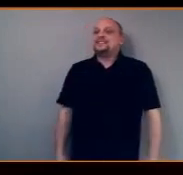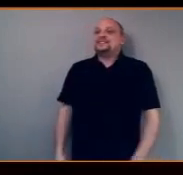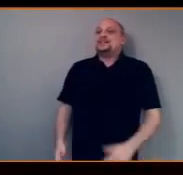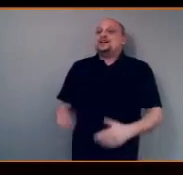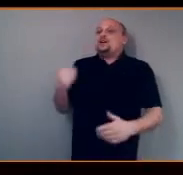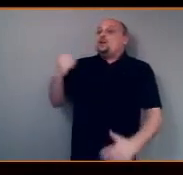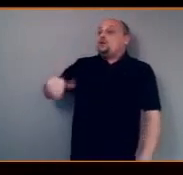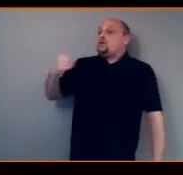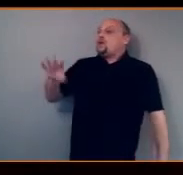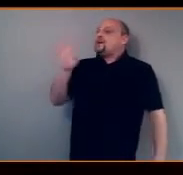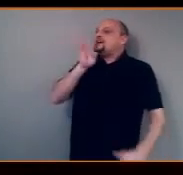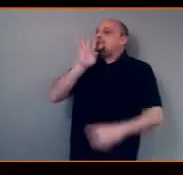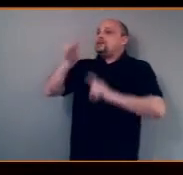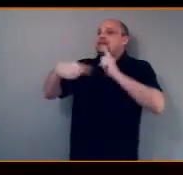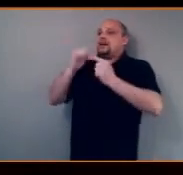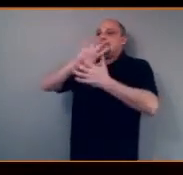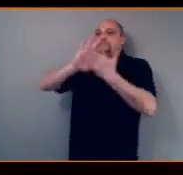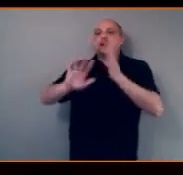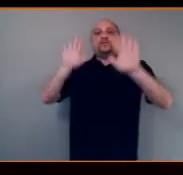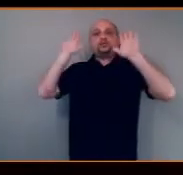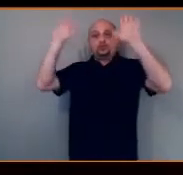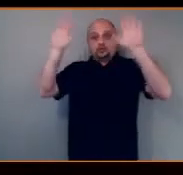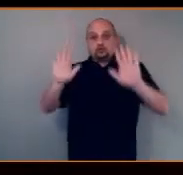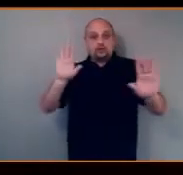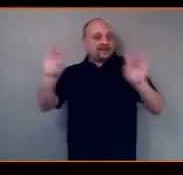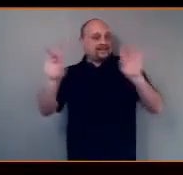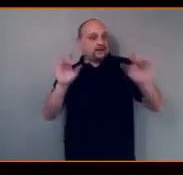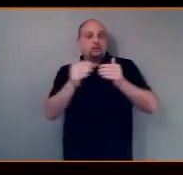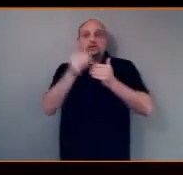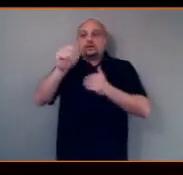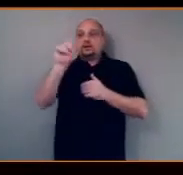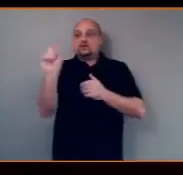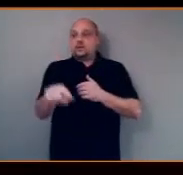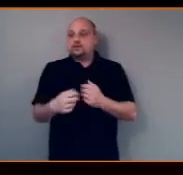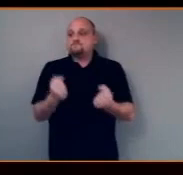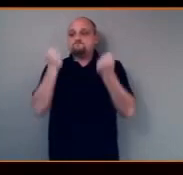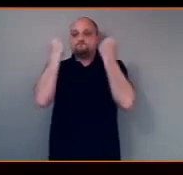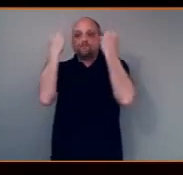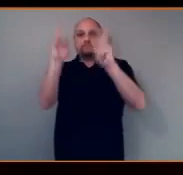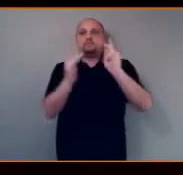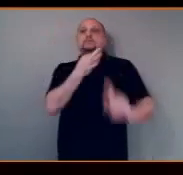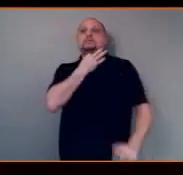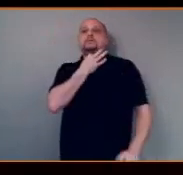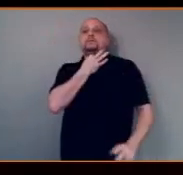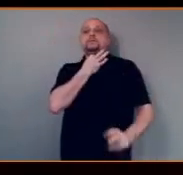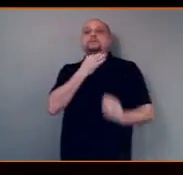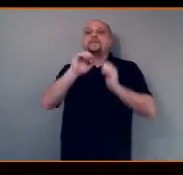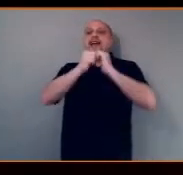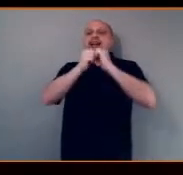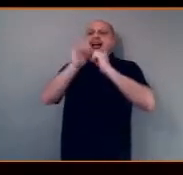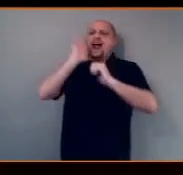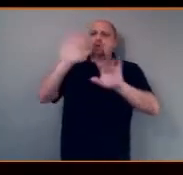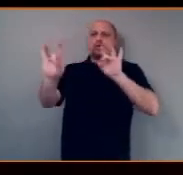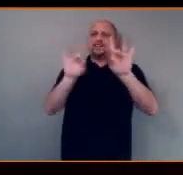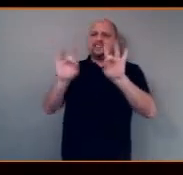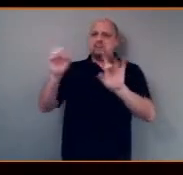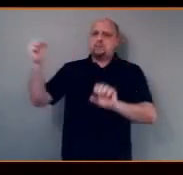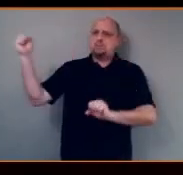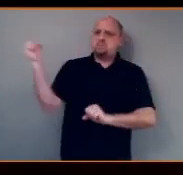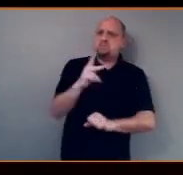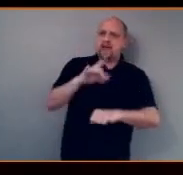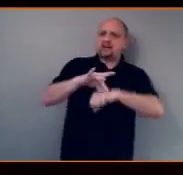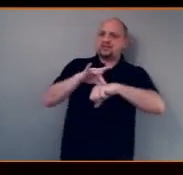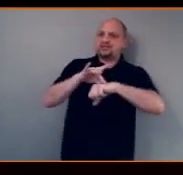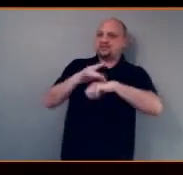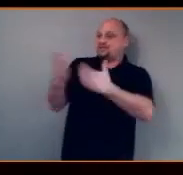So speaking of these amazing samples, the next question, a lot of people are asking, how will the samples get back to Earth? Who wants to take